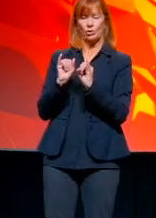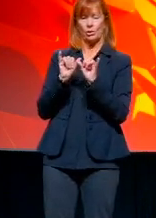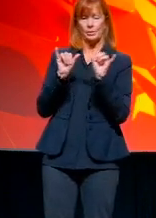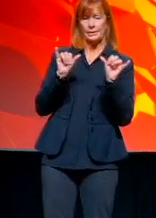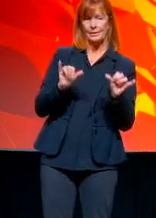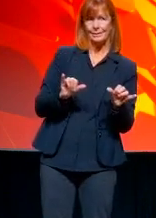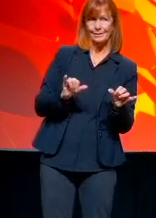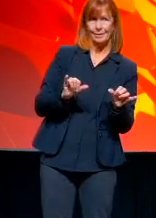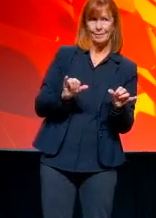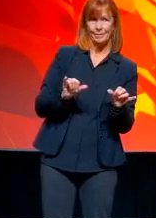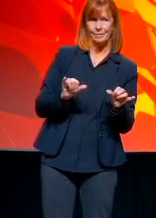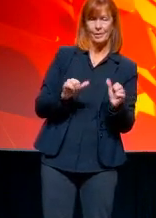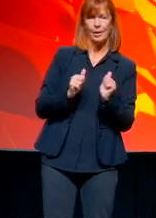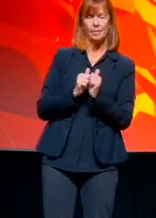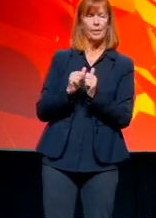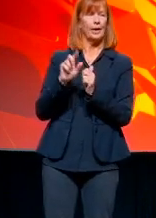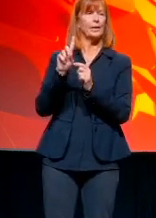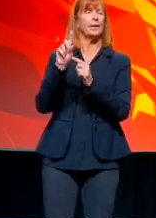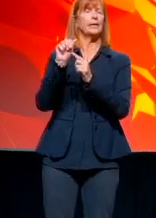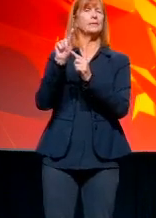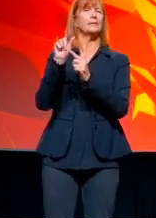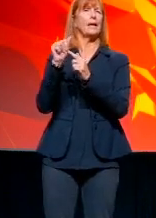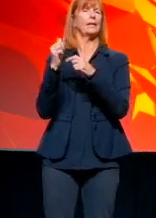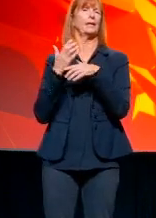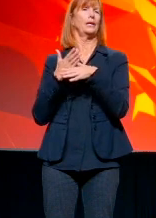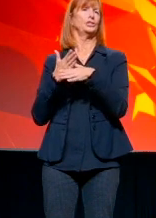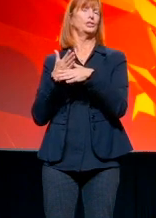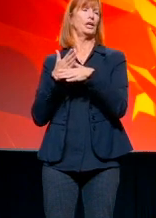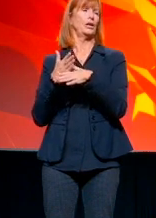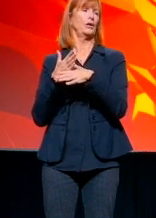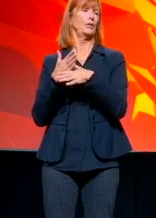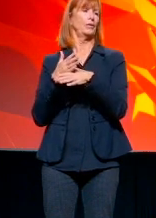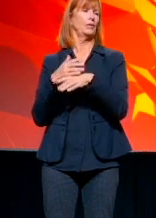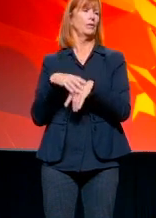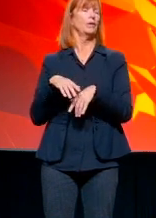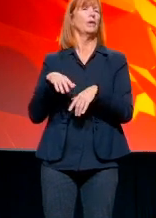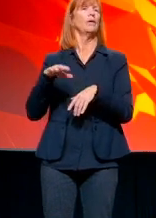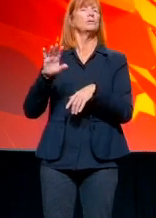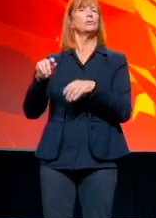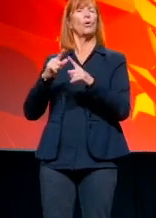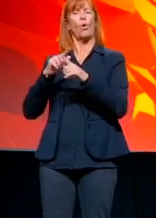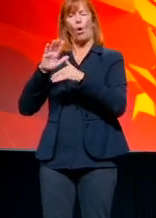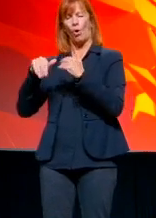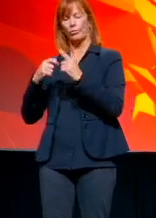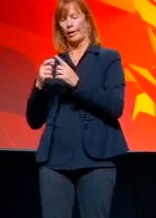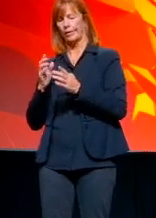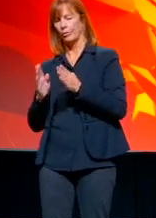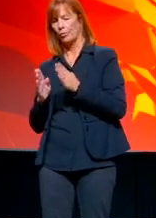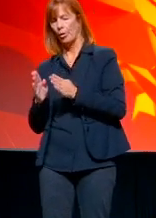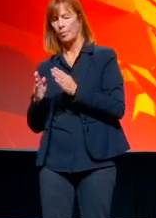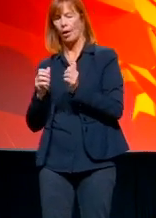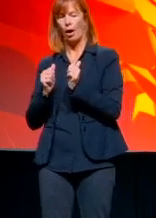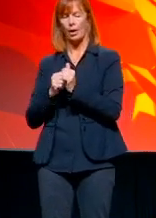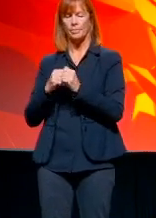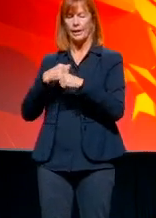is also a data engine, right? So all the kind of like experience from the human robot team will be saved to a centralized memory